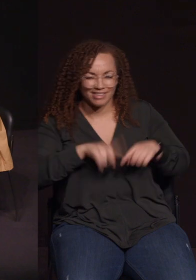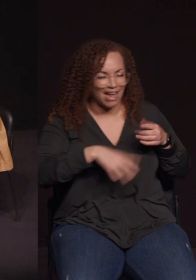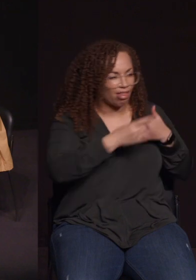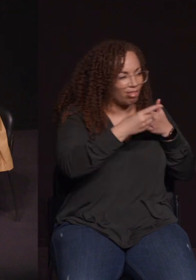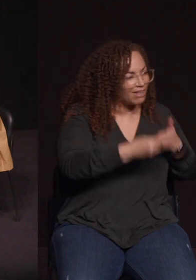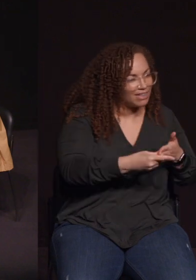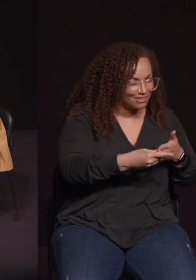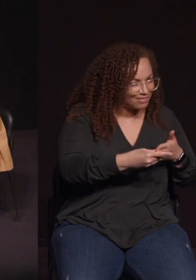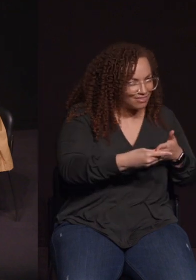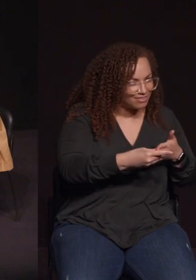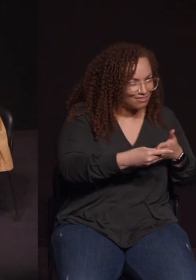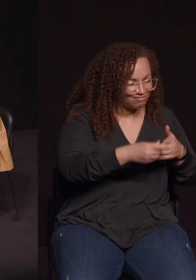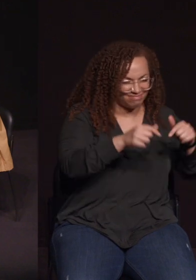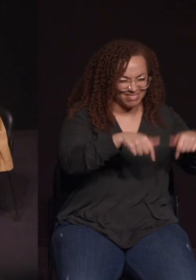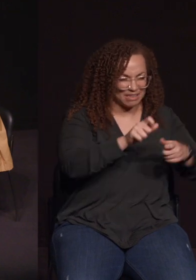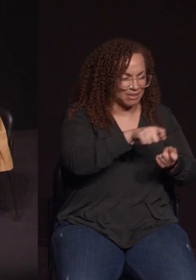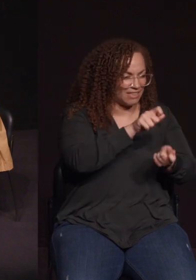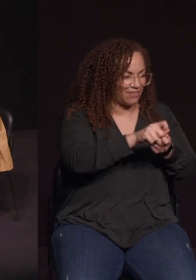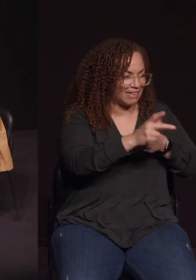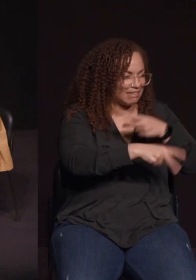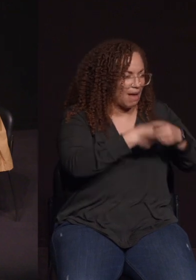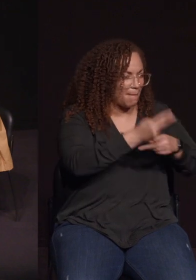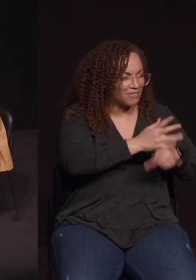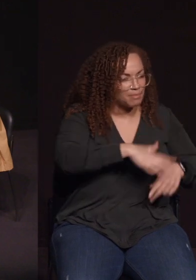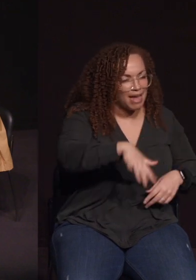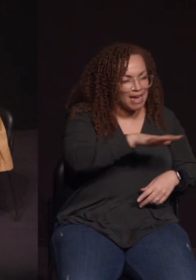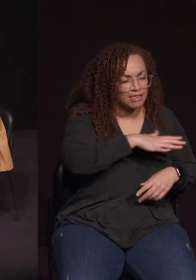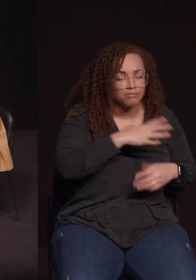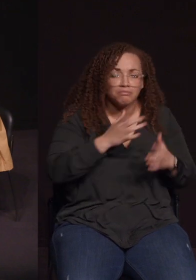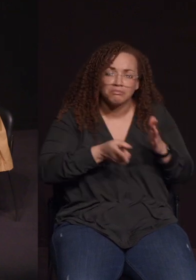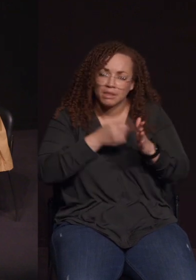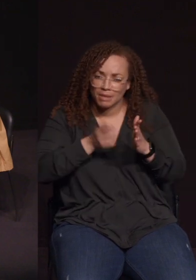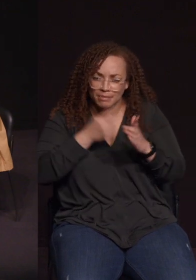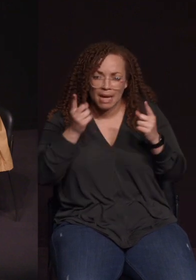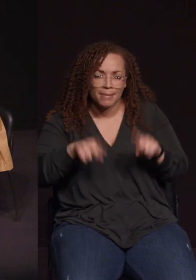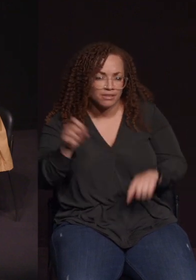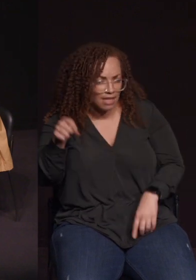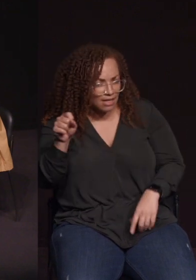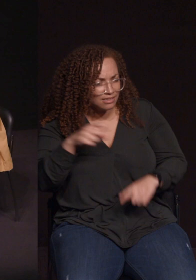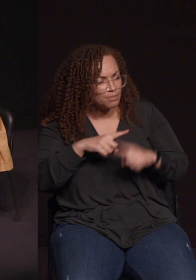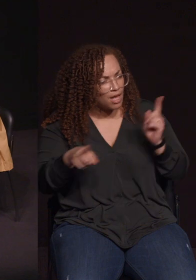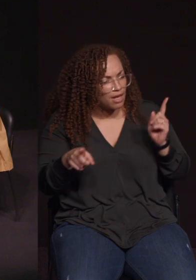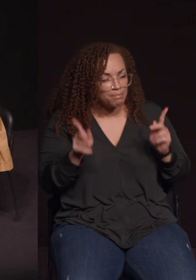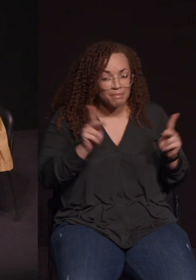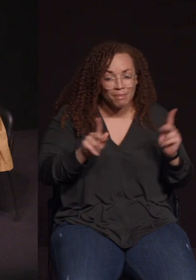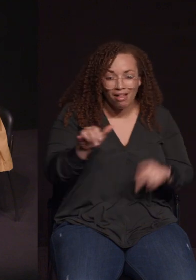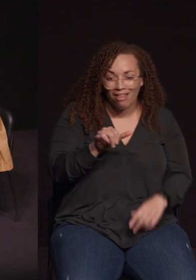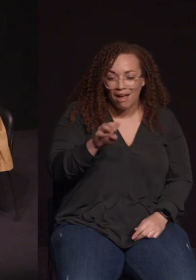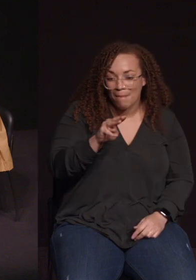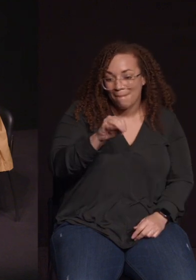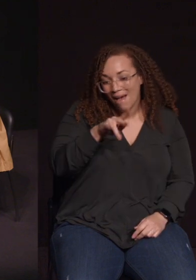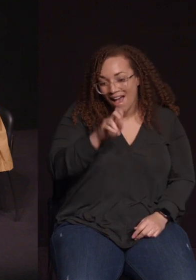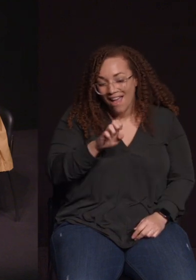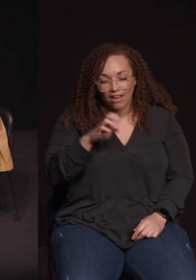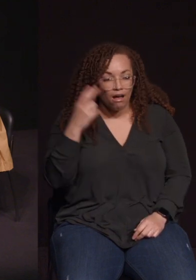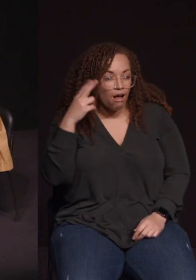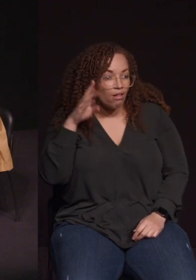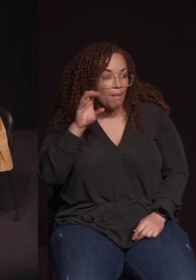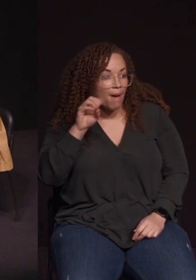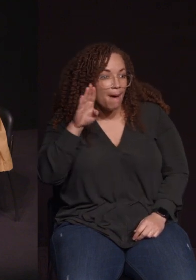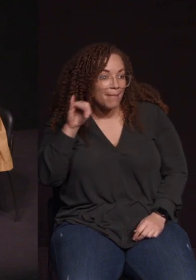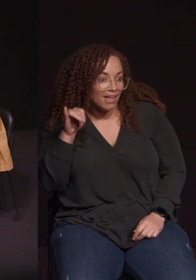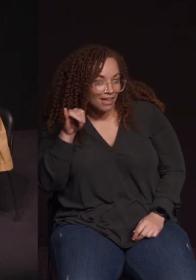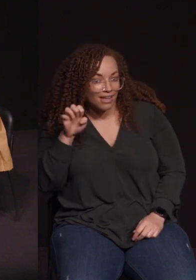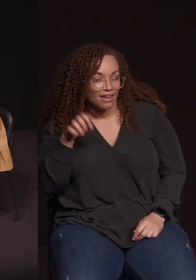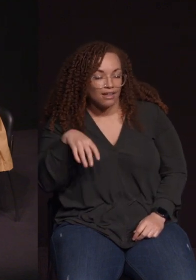It happens. Is it effective in some ways? Yes. But people like Mike and people like Uncle Bobby are not so receptive to it,